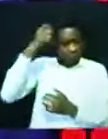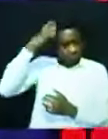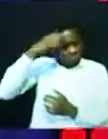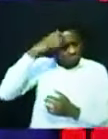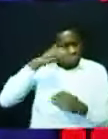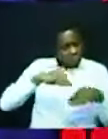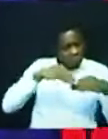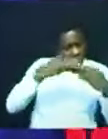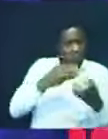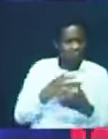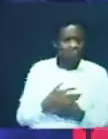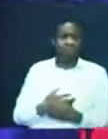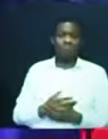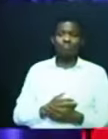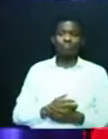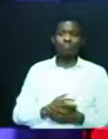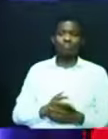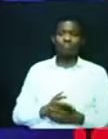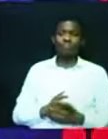provides.